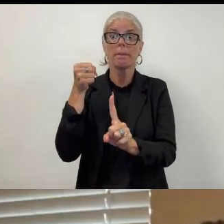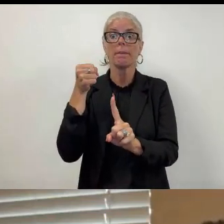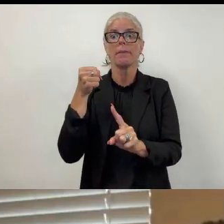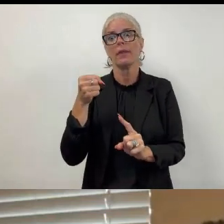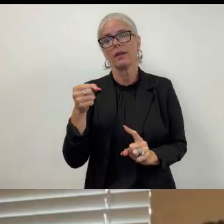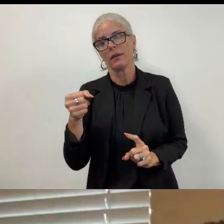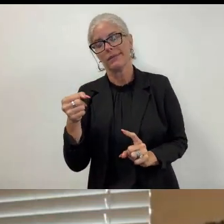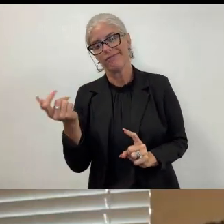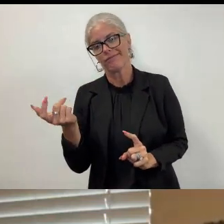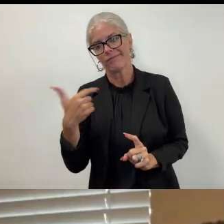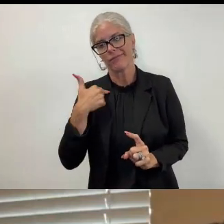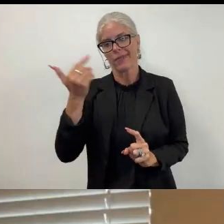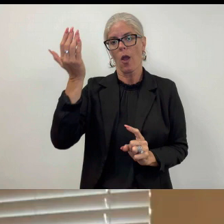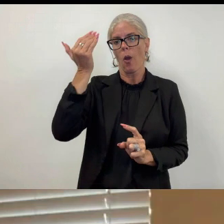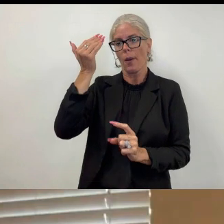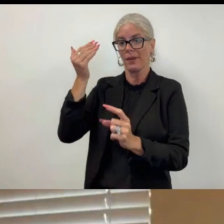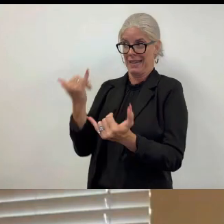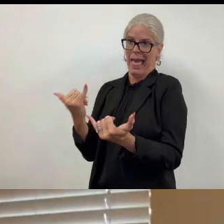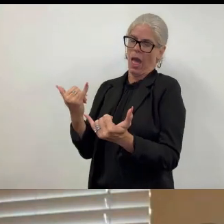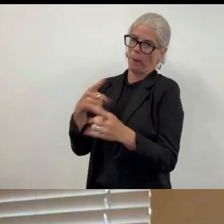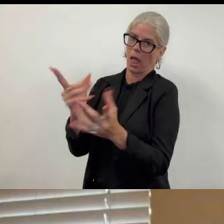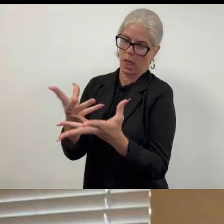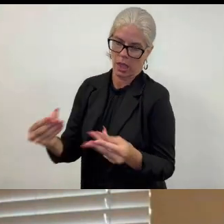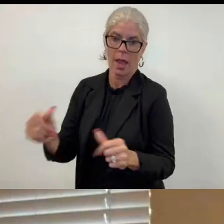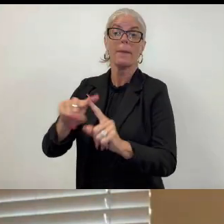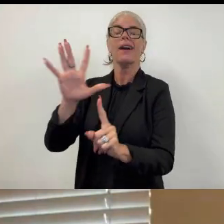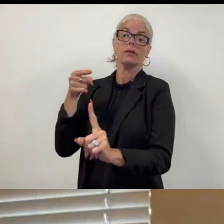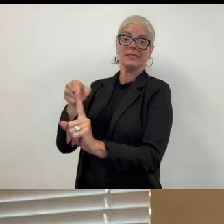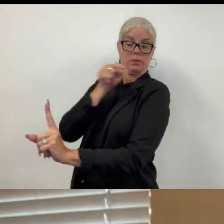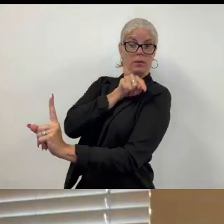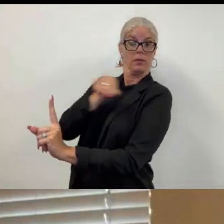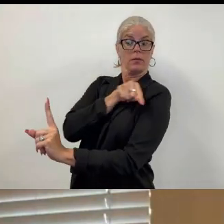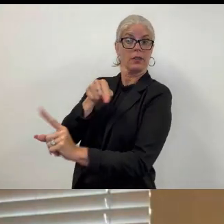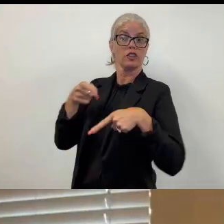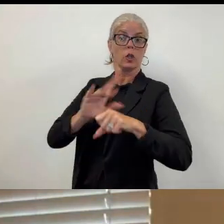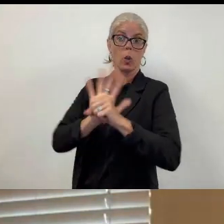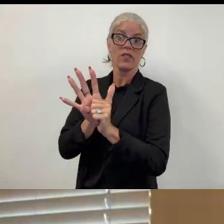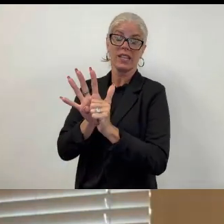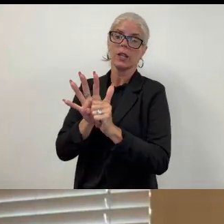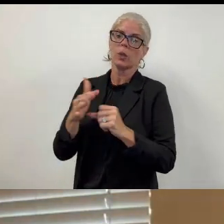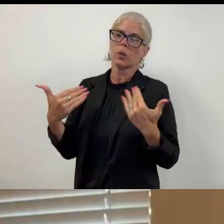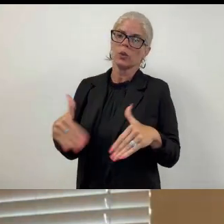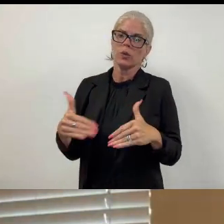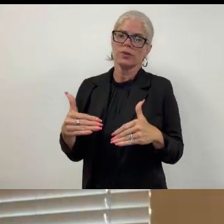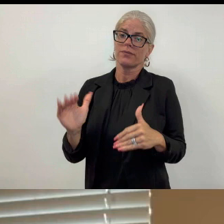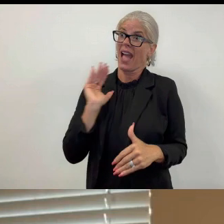COVID-19 pandemic that we are hopefully finally kind of, coming out of,